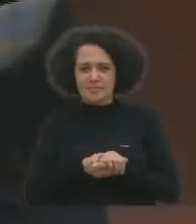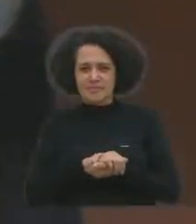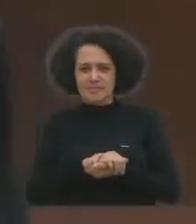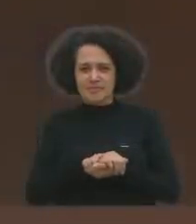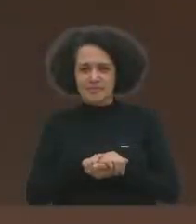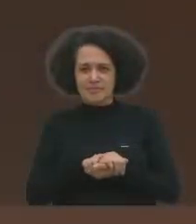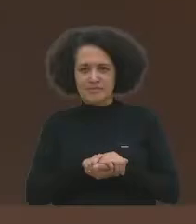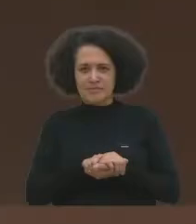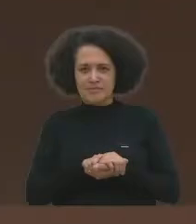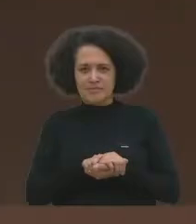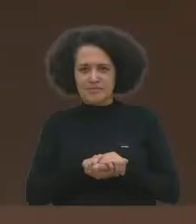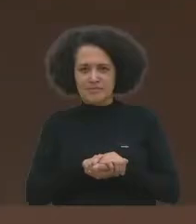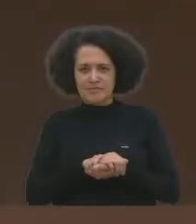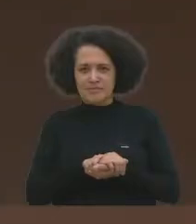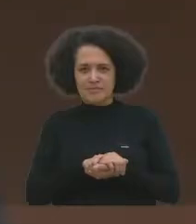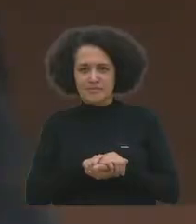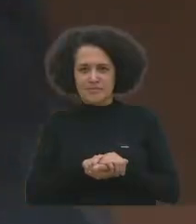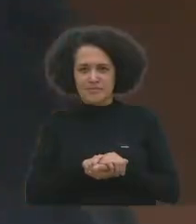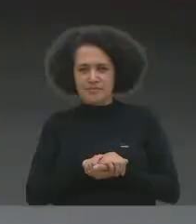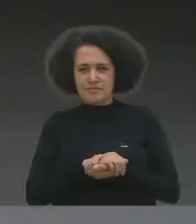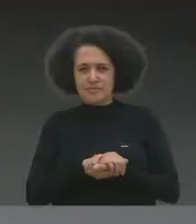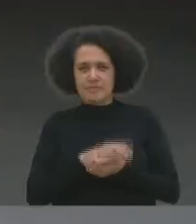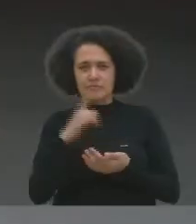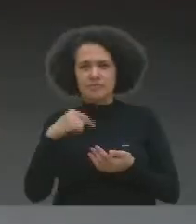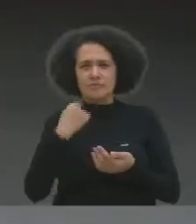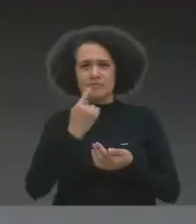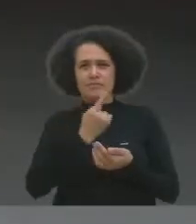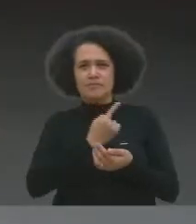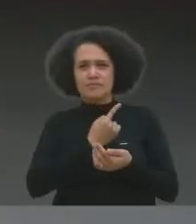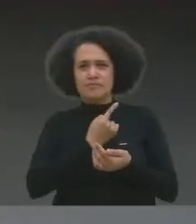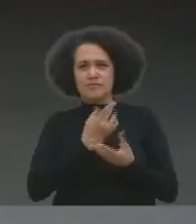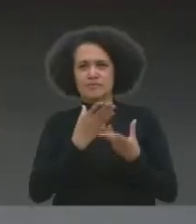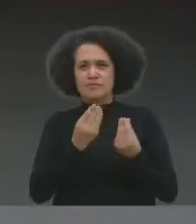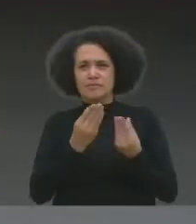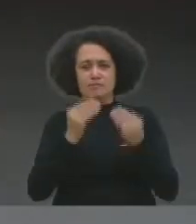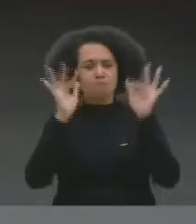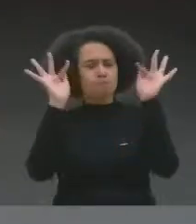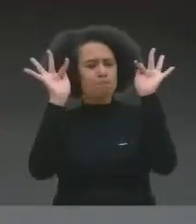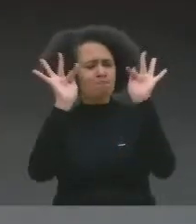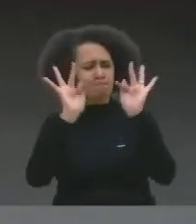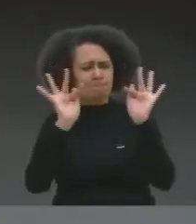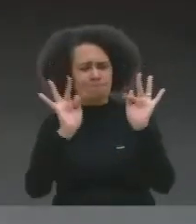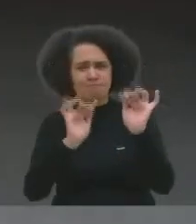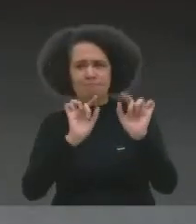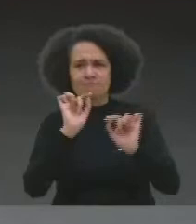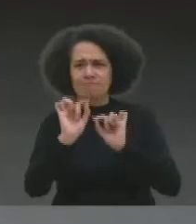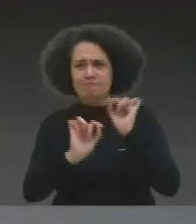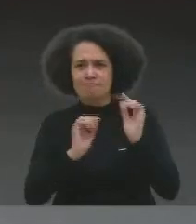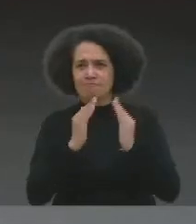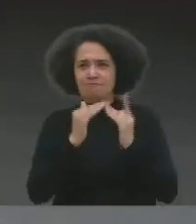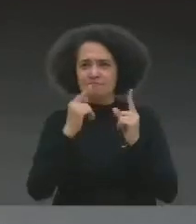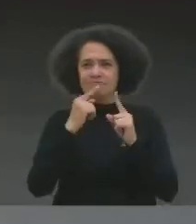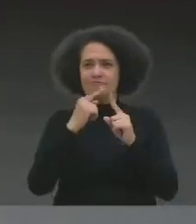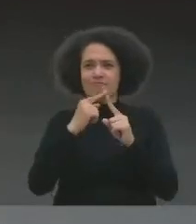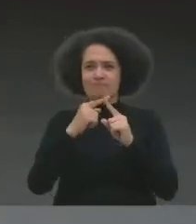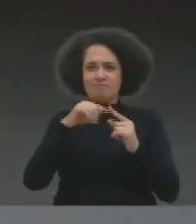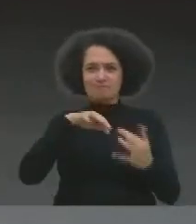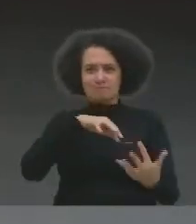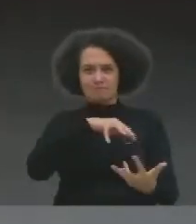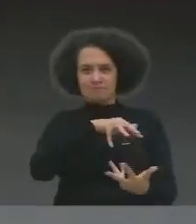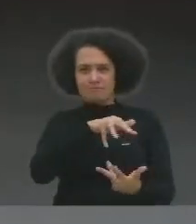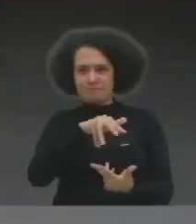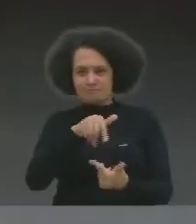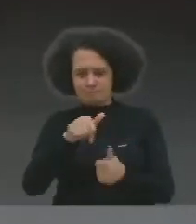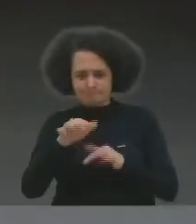on the role of Michael the Archangel. E nós somos muito felizardos de saber que a Igreja Universal em todo o mundo está